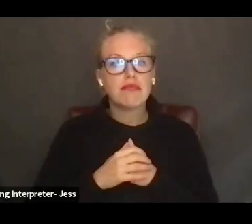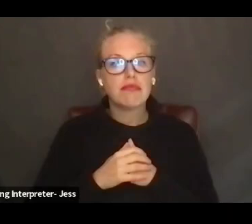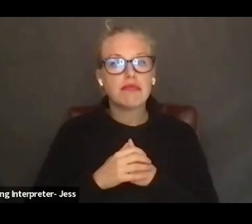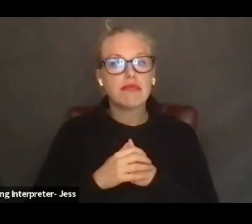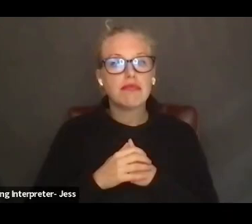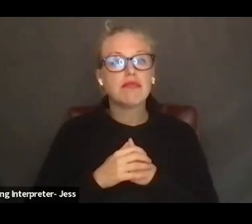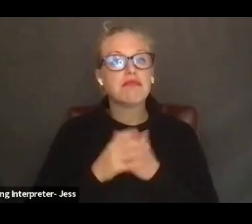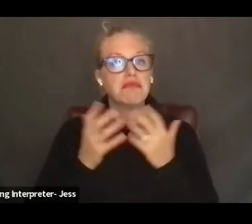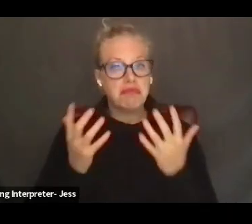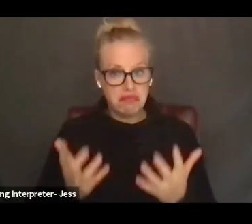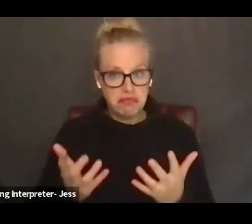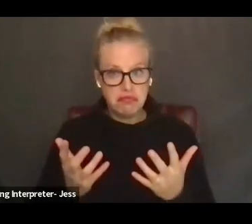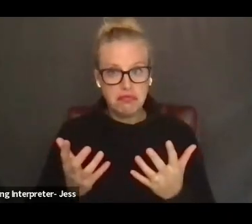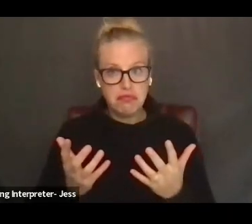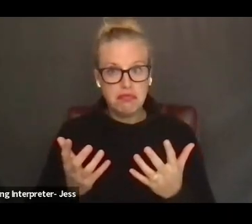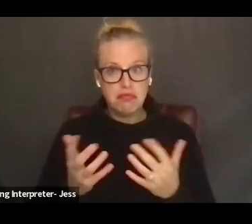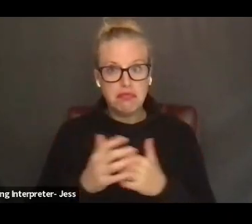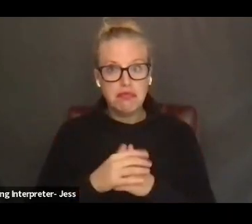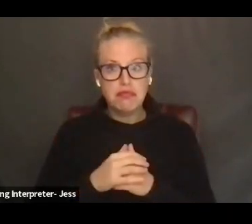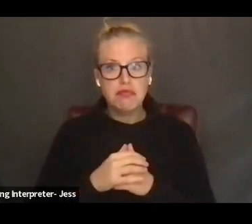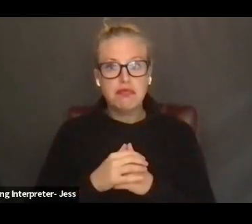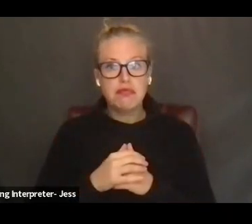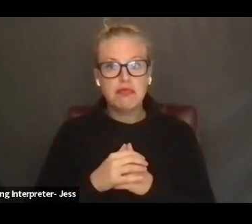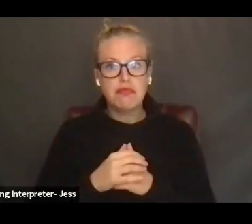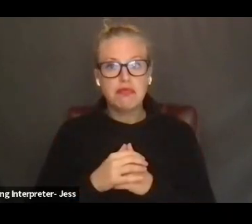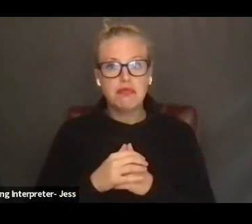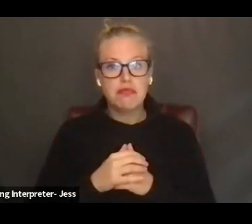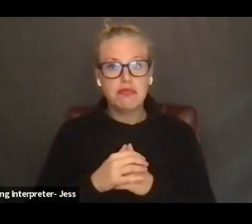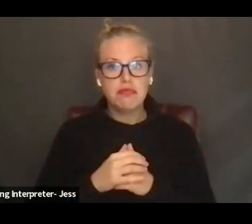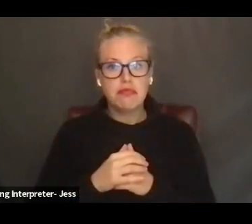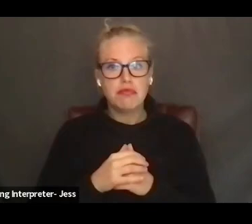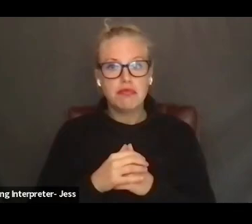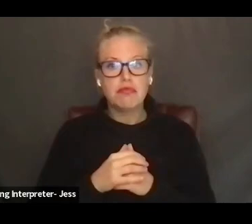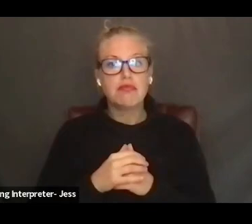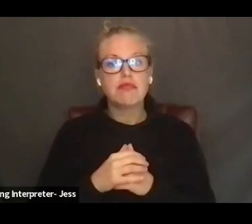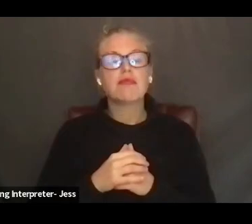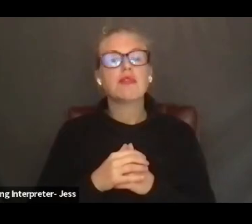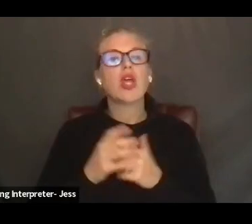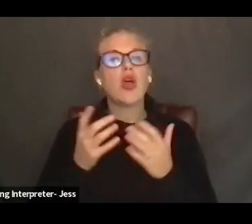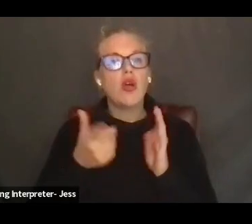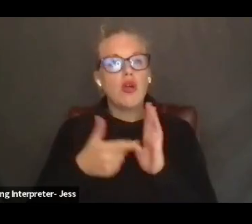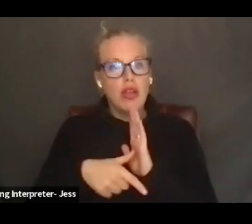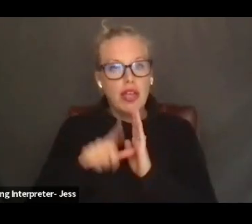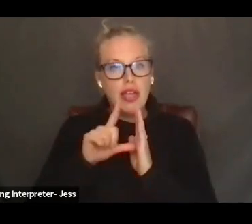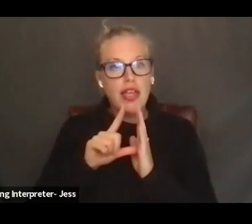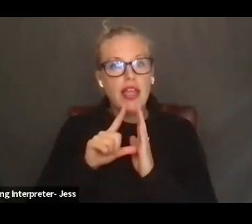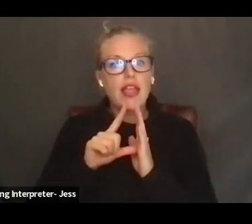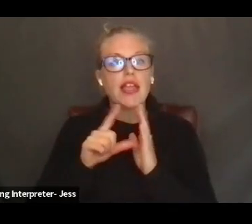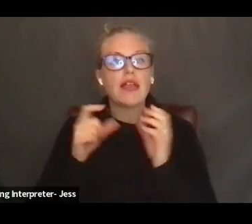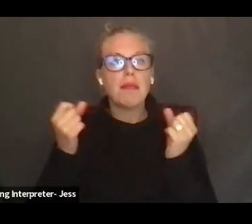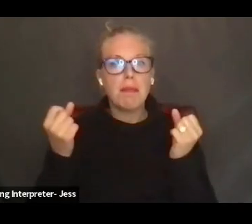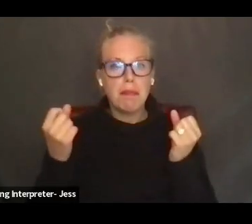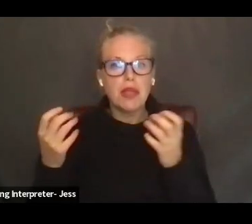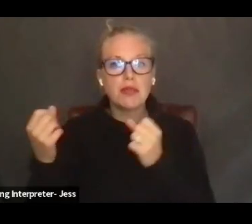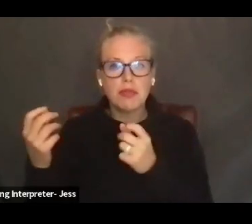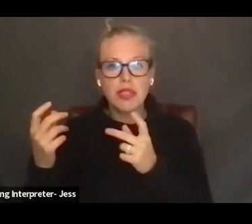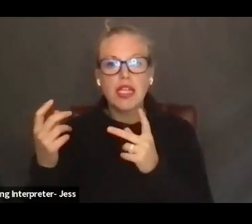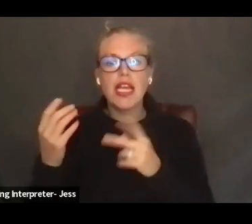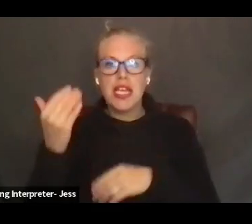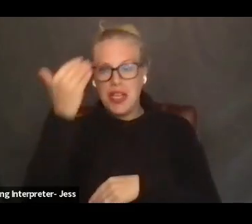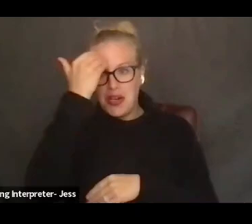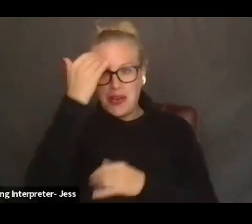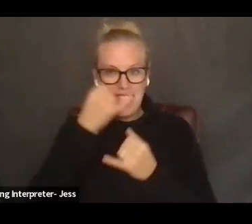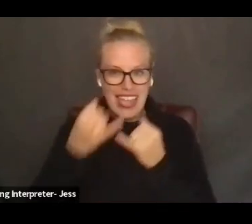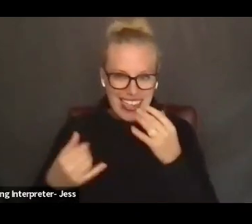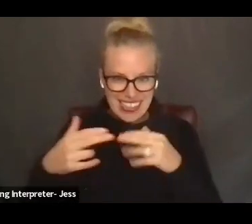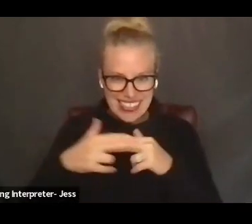So we've kind of going over this more than so people are you're gonna know it by the end of the